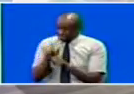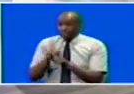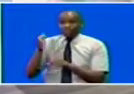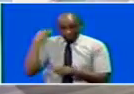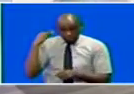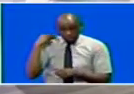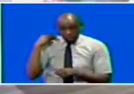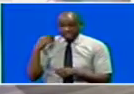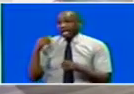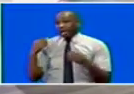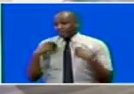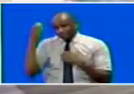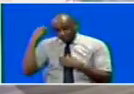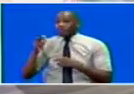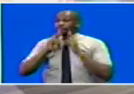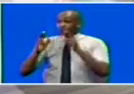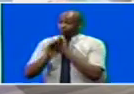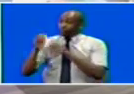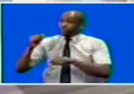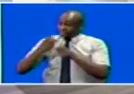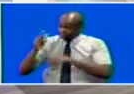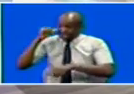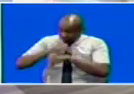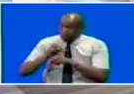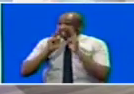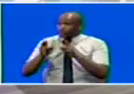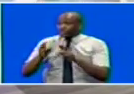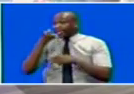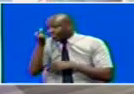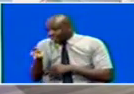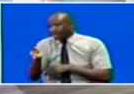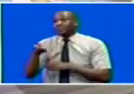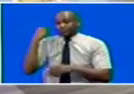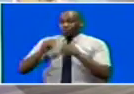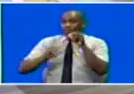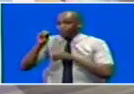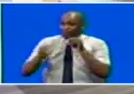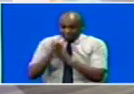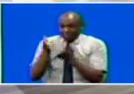get in the past are probably cooked results. So we